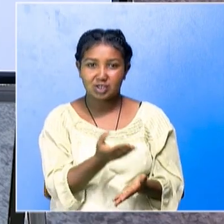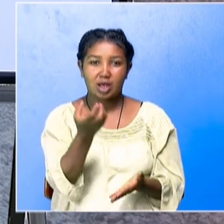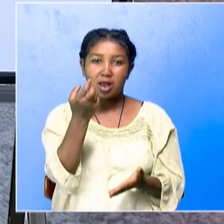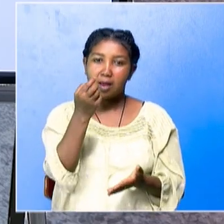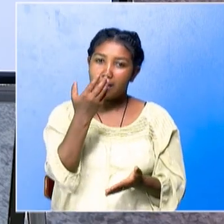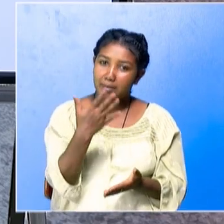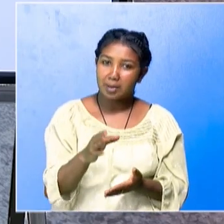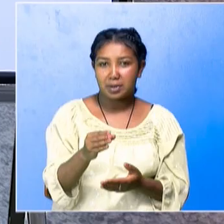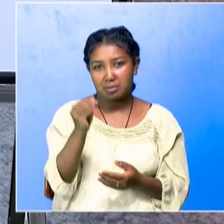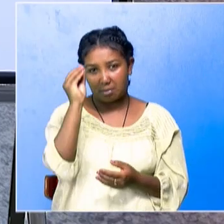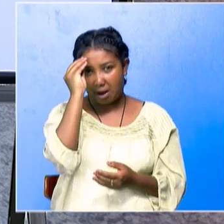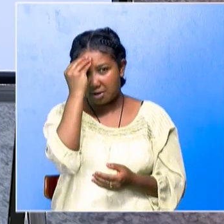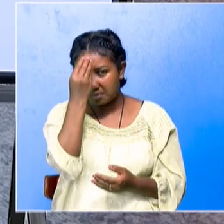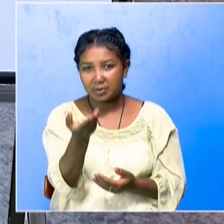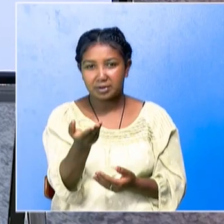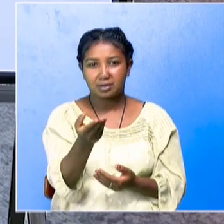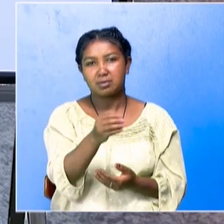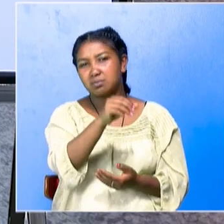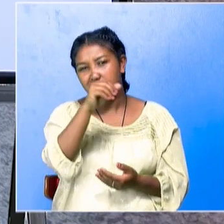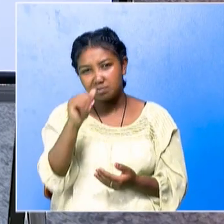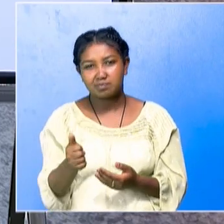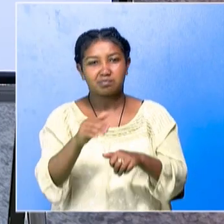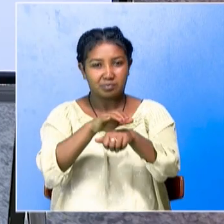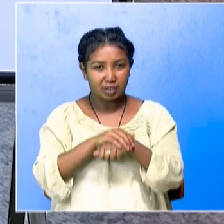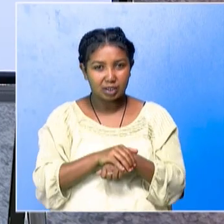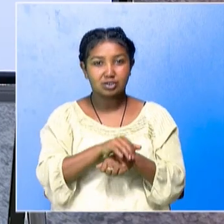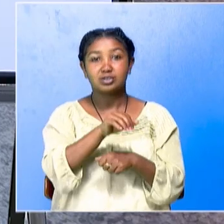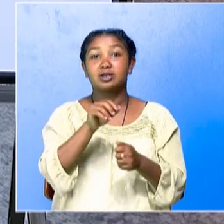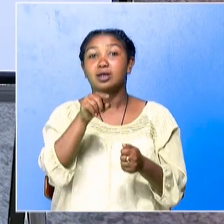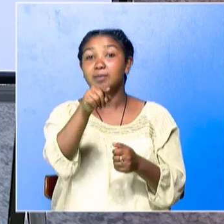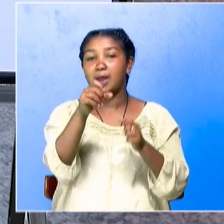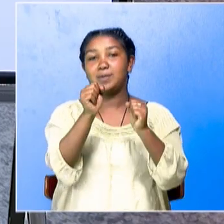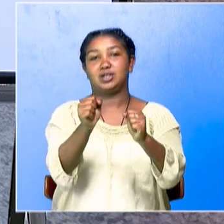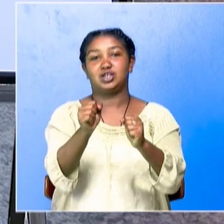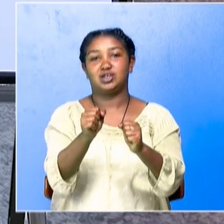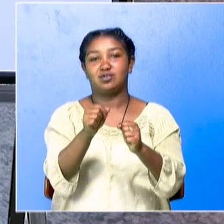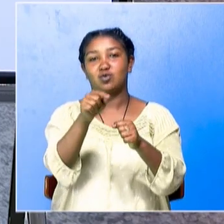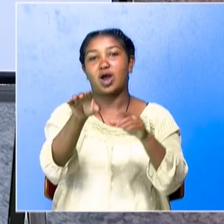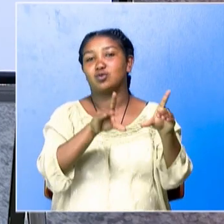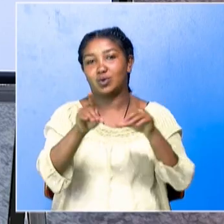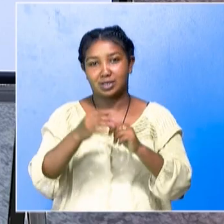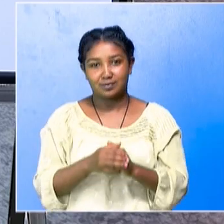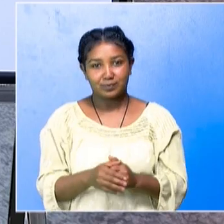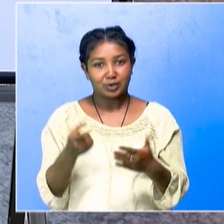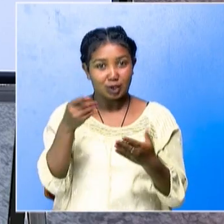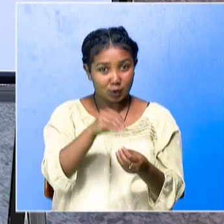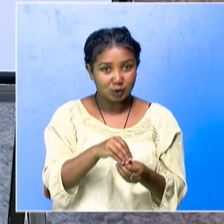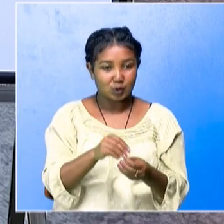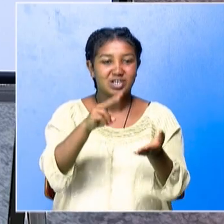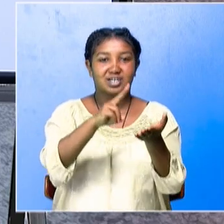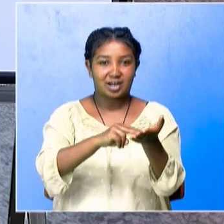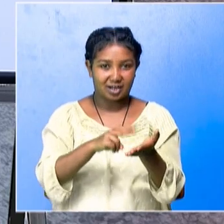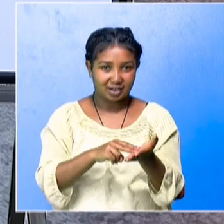maybe Arabic as well, and also English, that is the ability that you can do it. And also